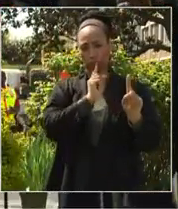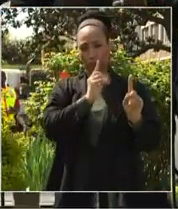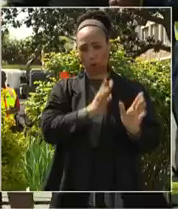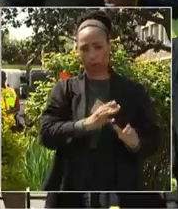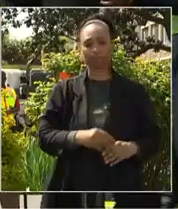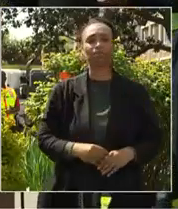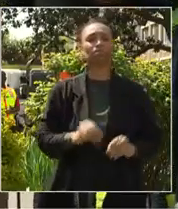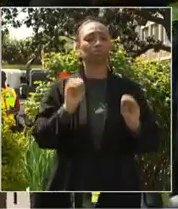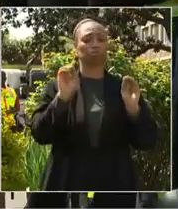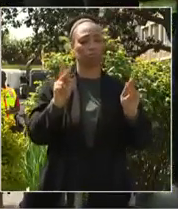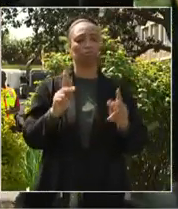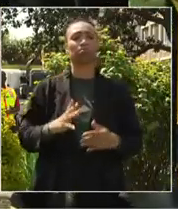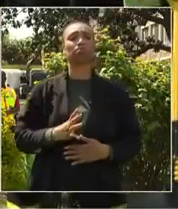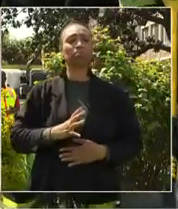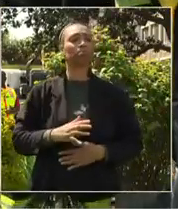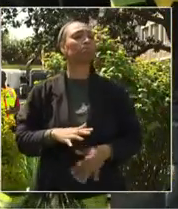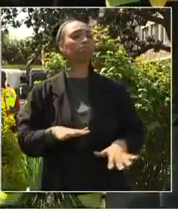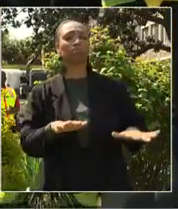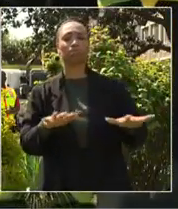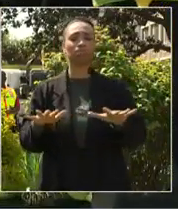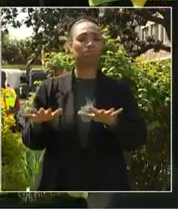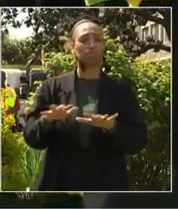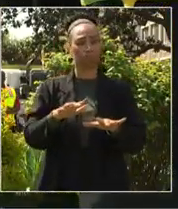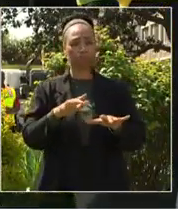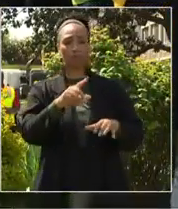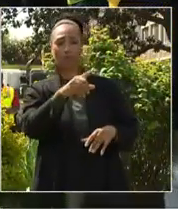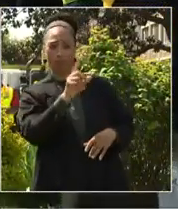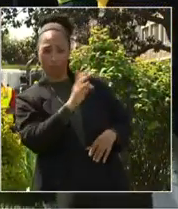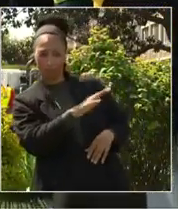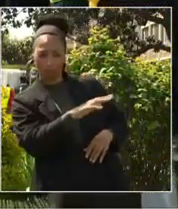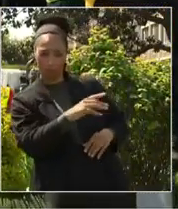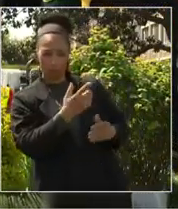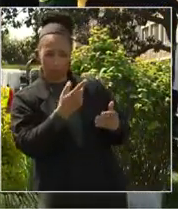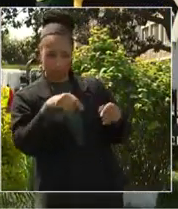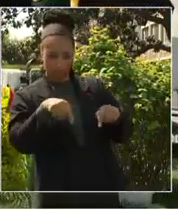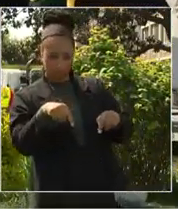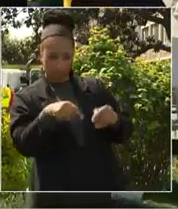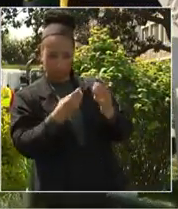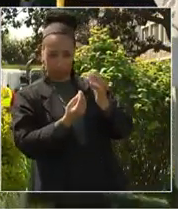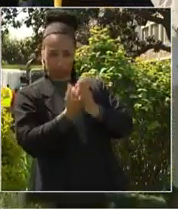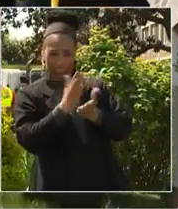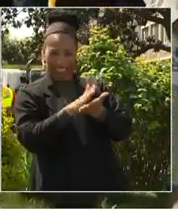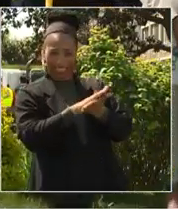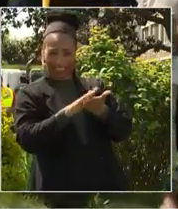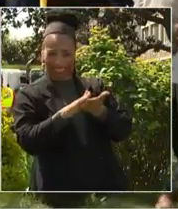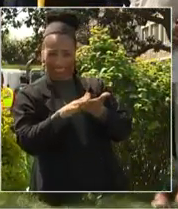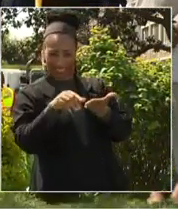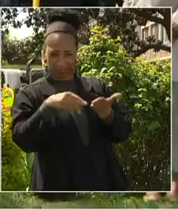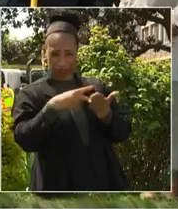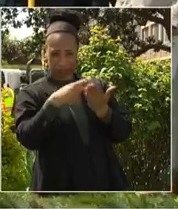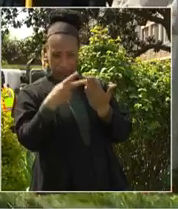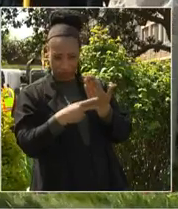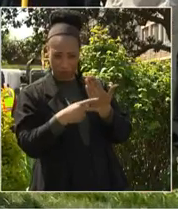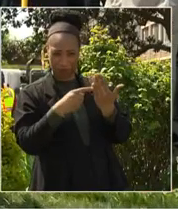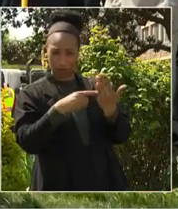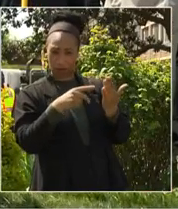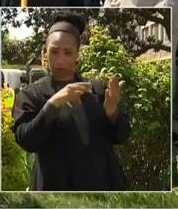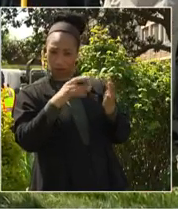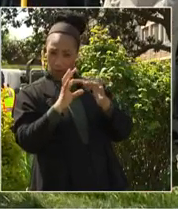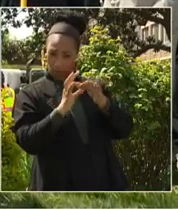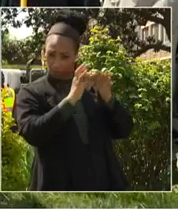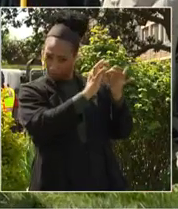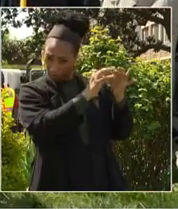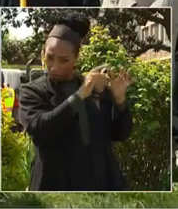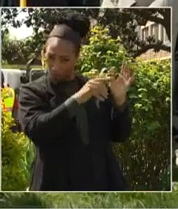On this spring clean initiative, is any of this tied to the task force that President Trump created, and